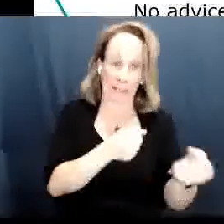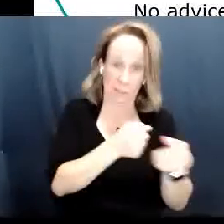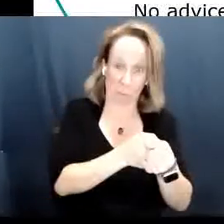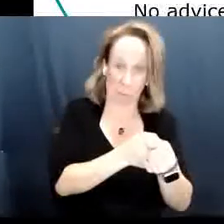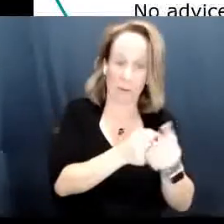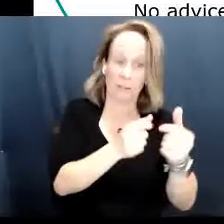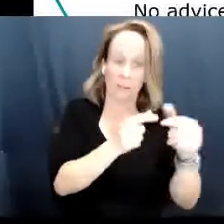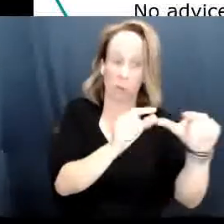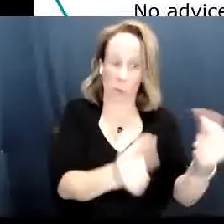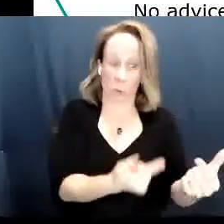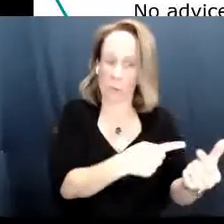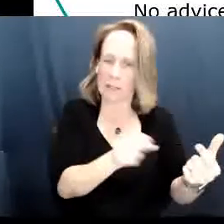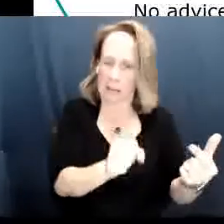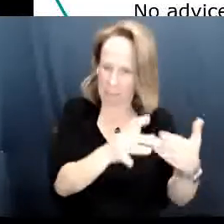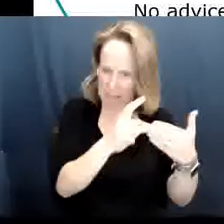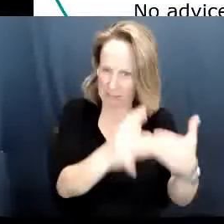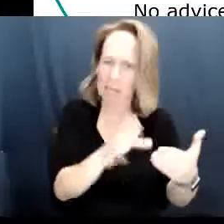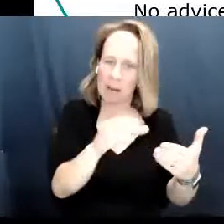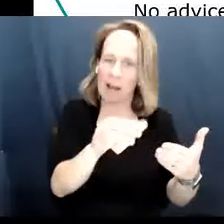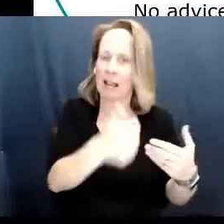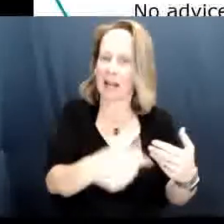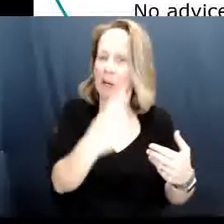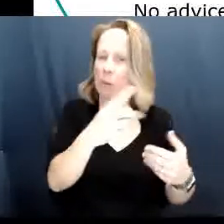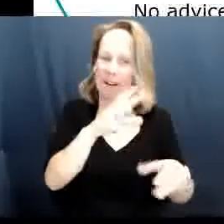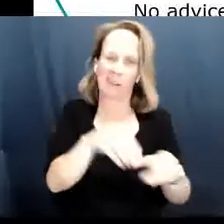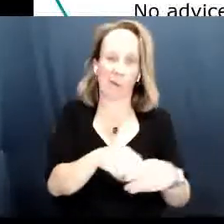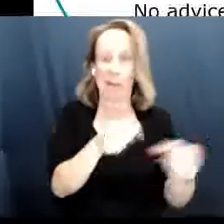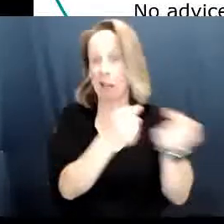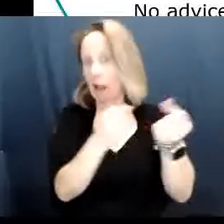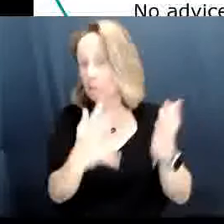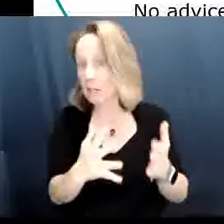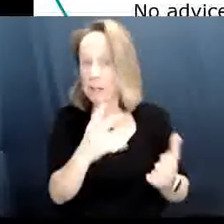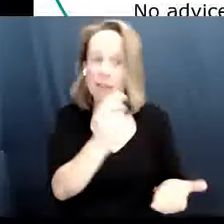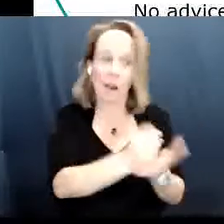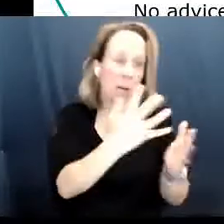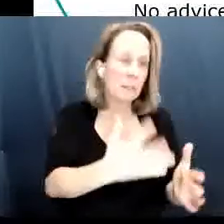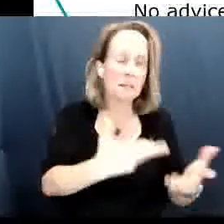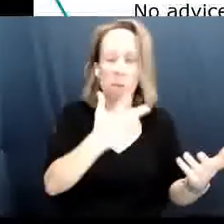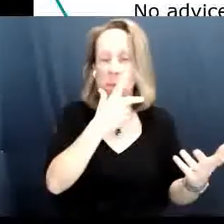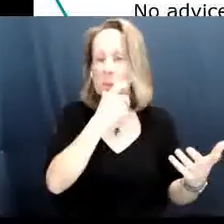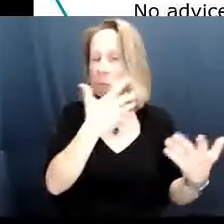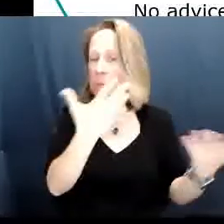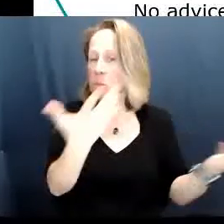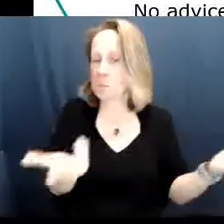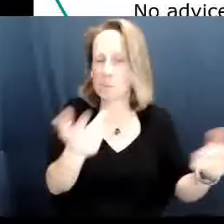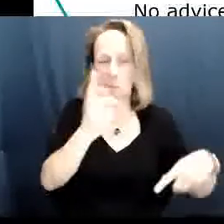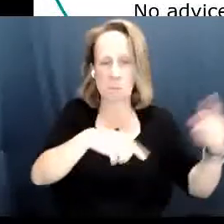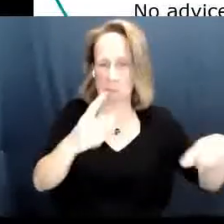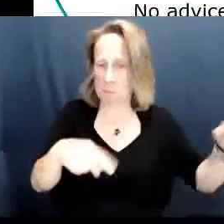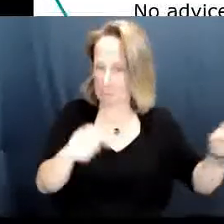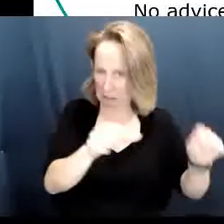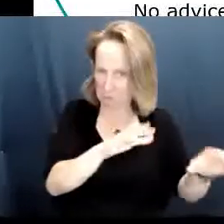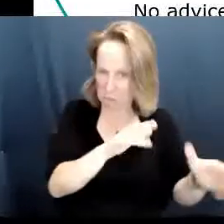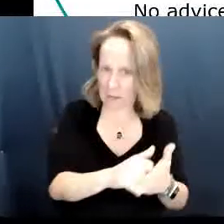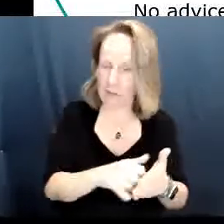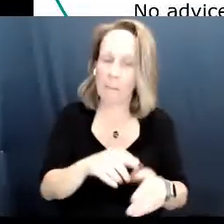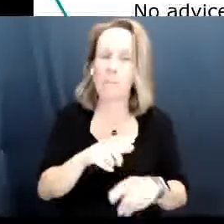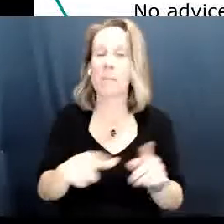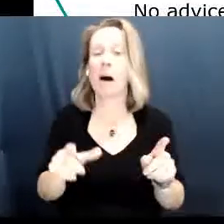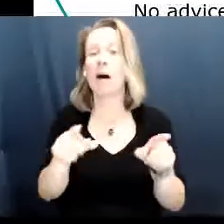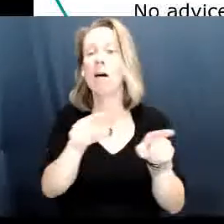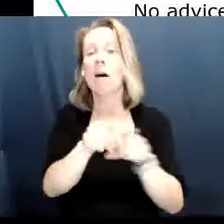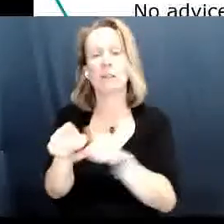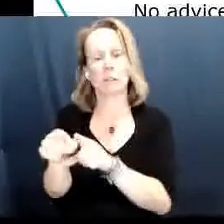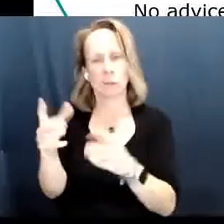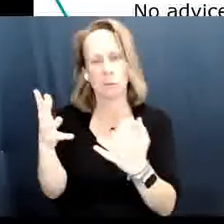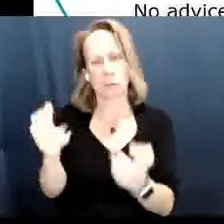anyone, including advocates and therapists. And so that's majority of the people who attend our trainings. But I also really want us to acknowledge